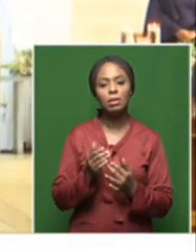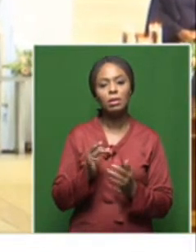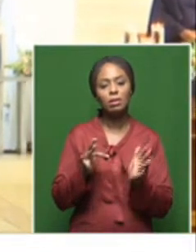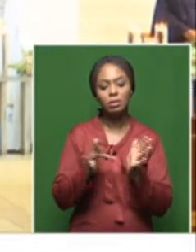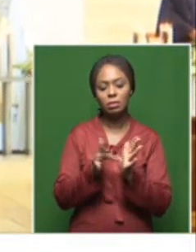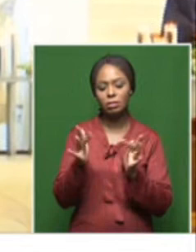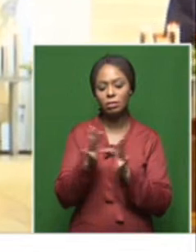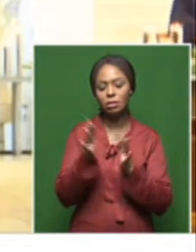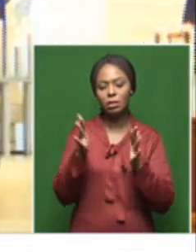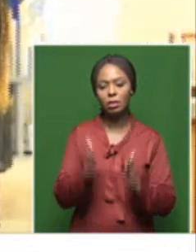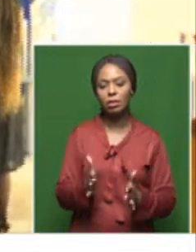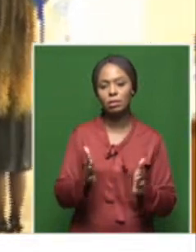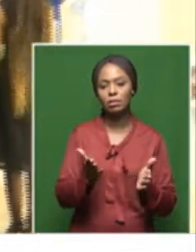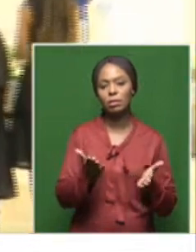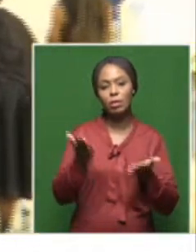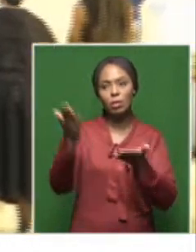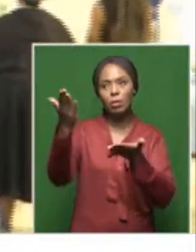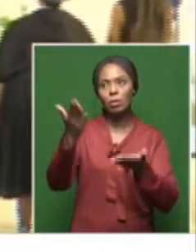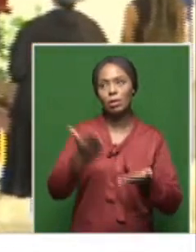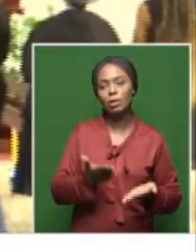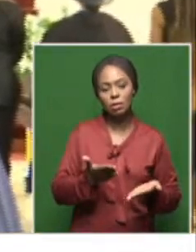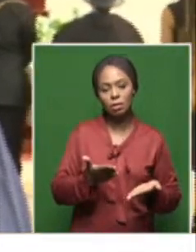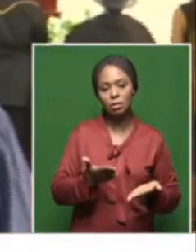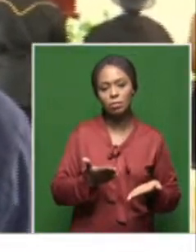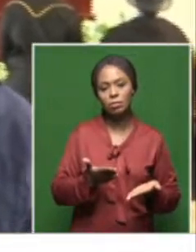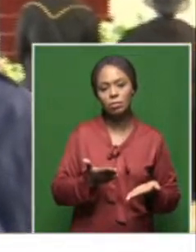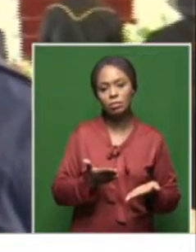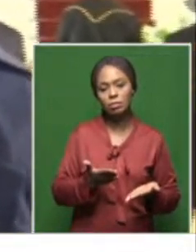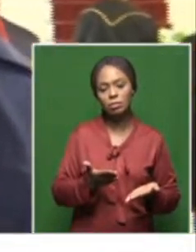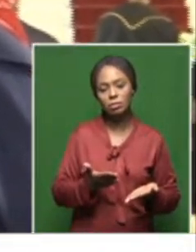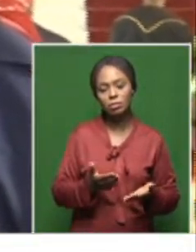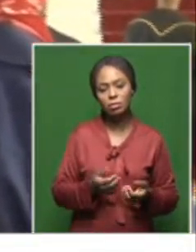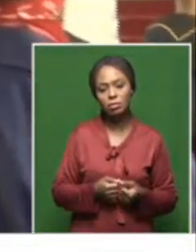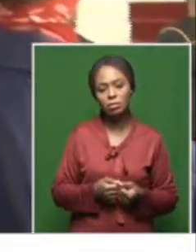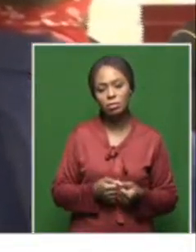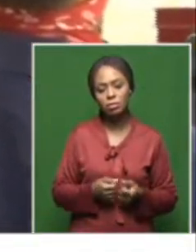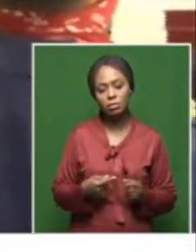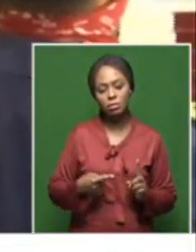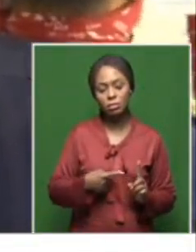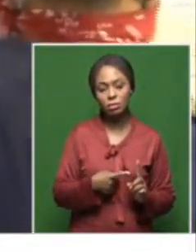now welcome her to the throne of grace.